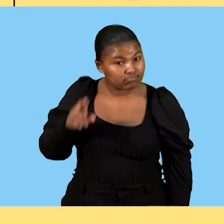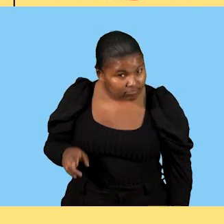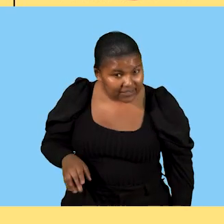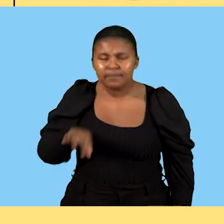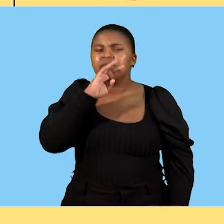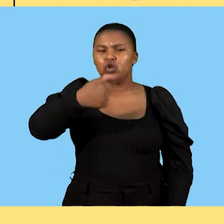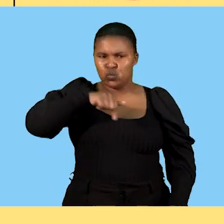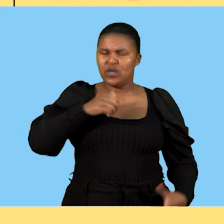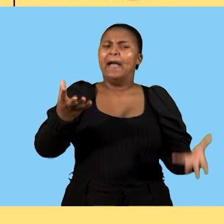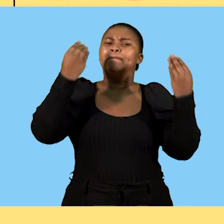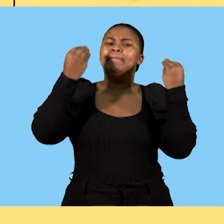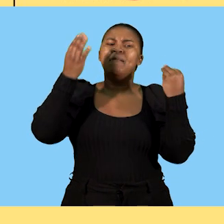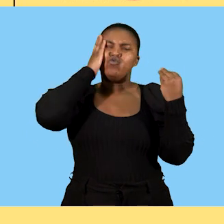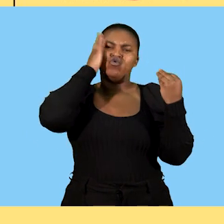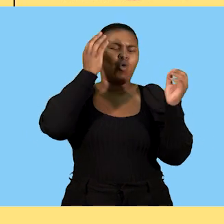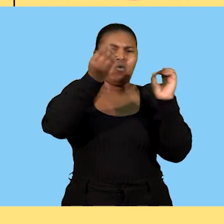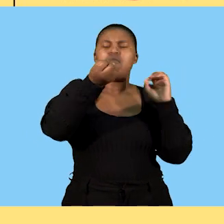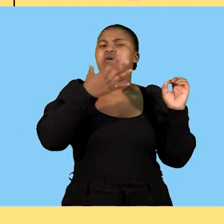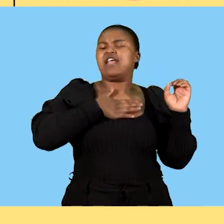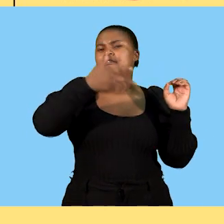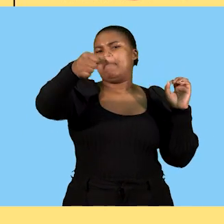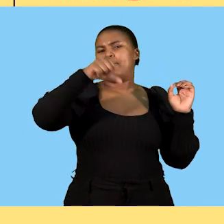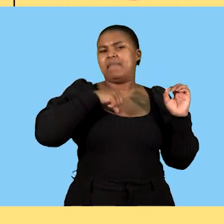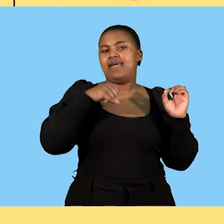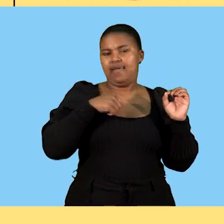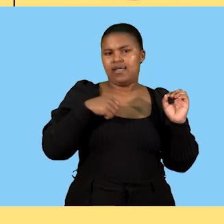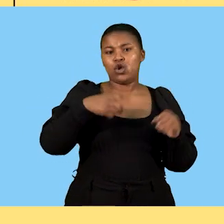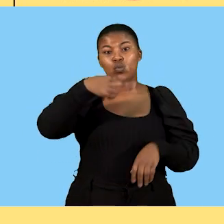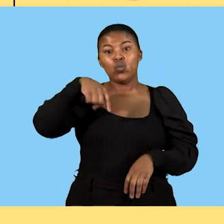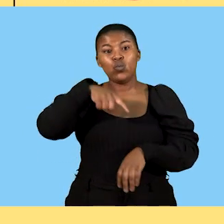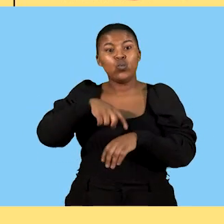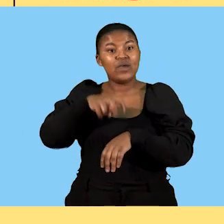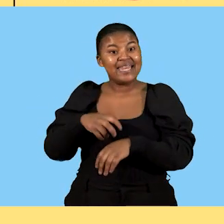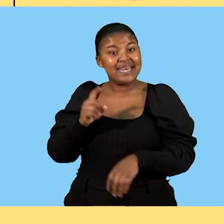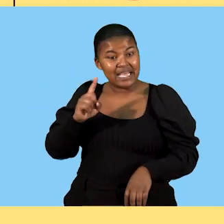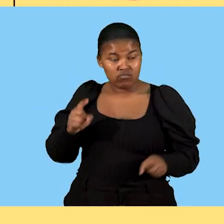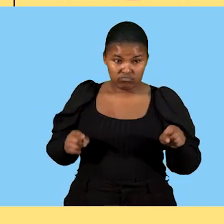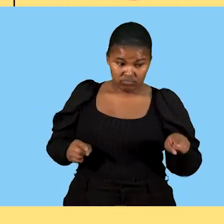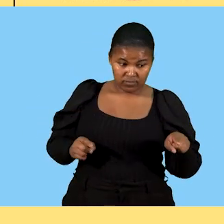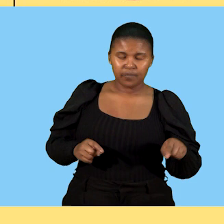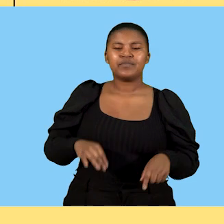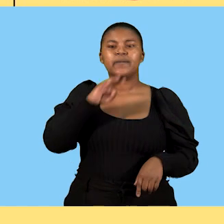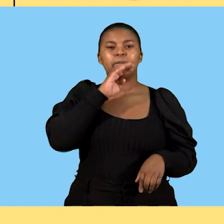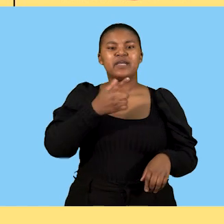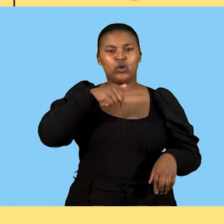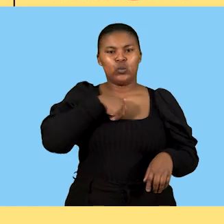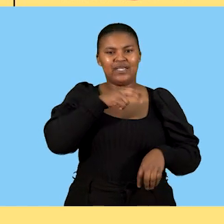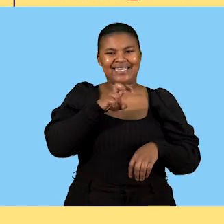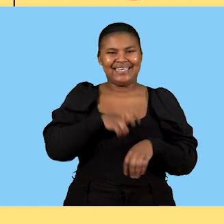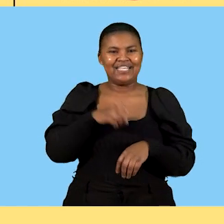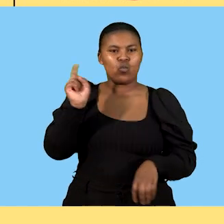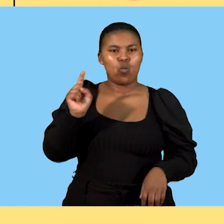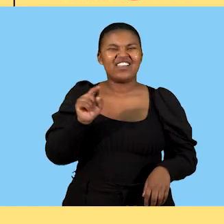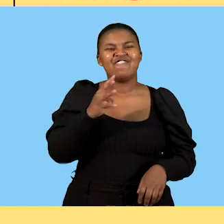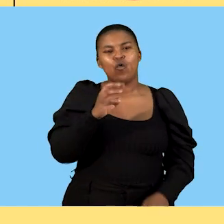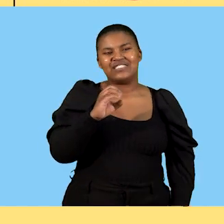what we have received. This is what we're given. Okay? A final dividend was